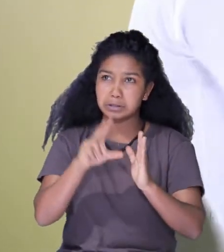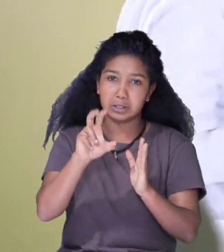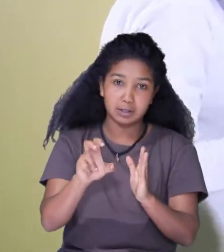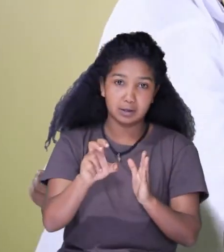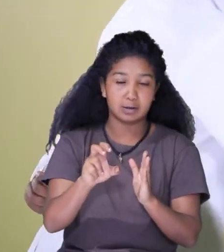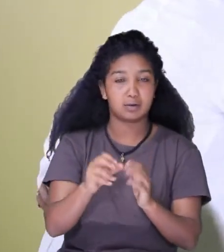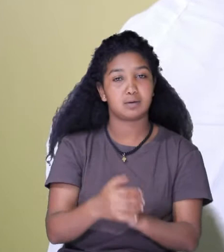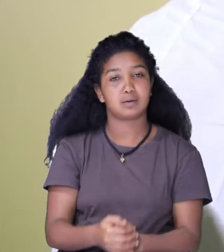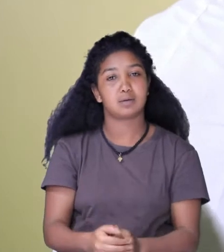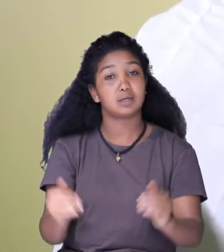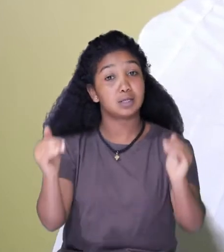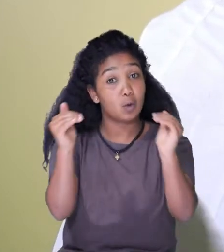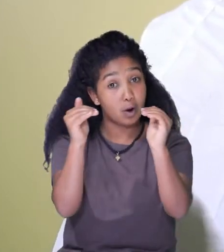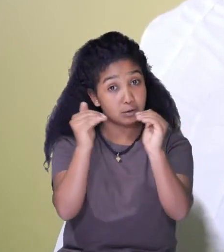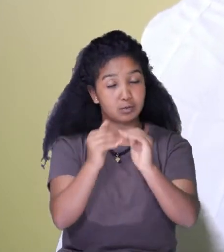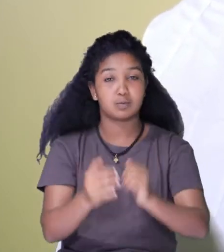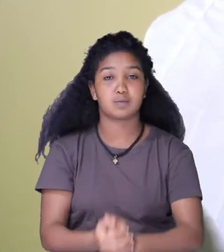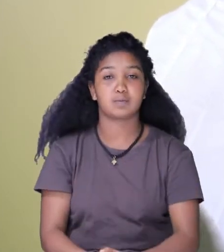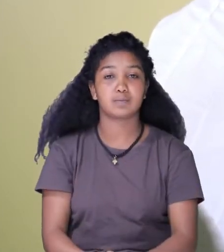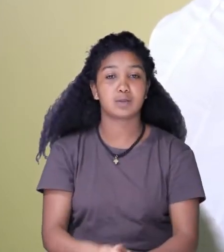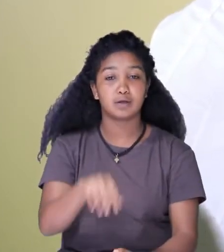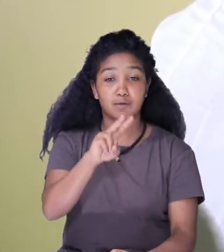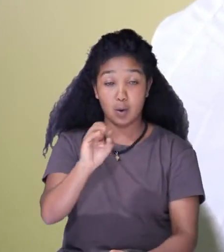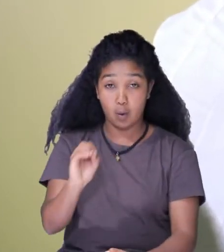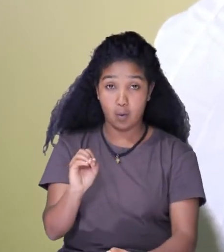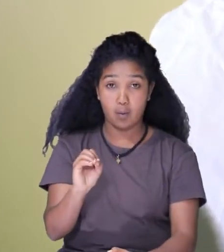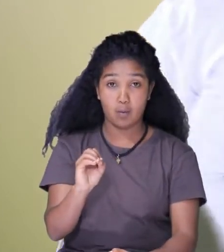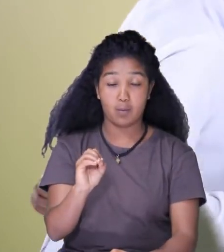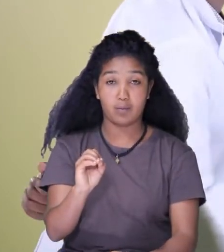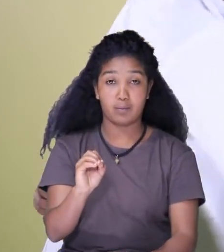30 degree, is equal to VO